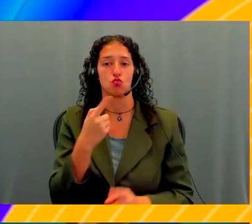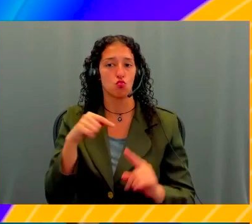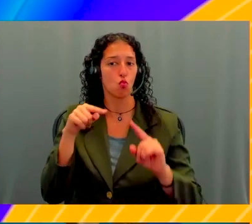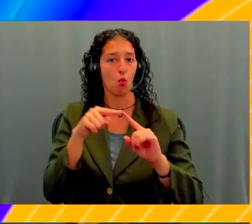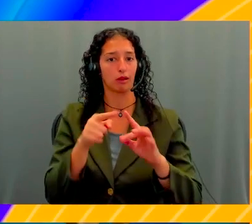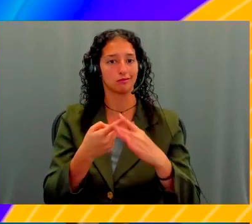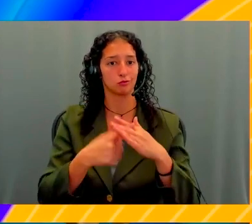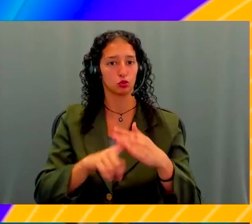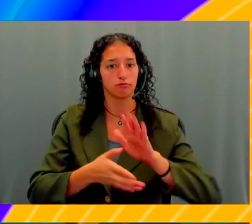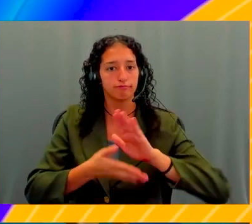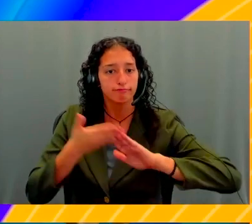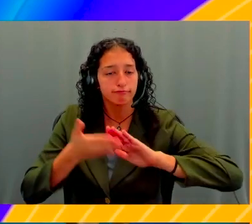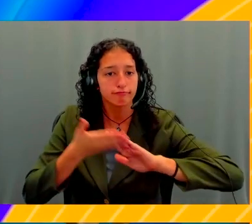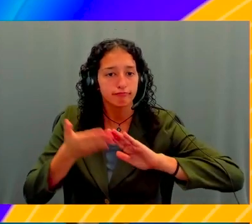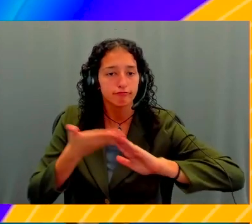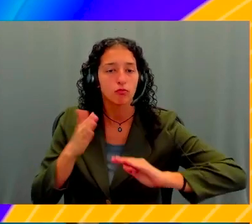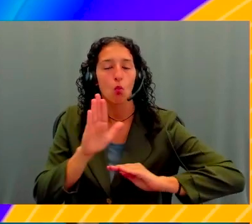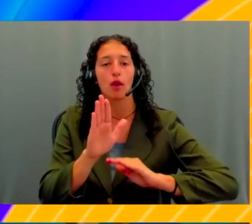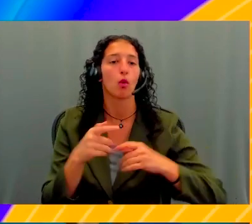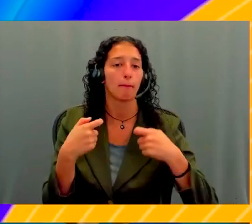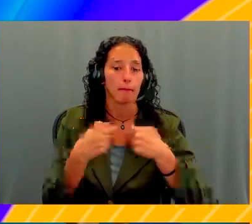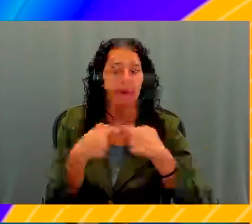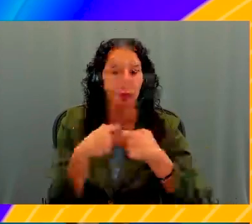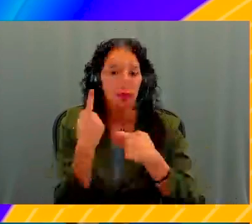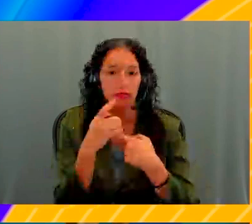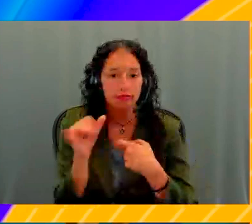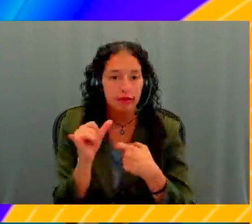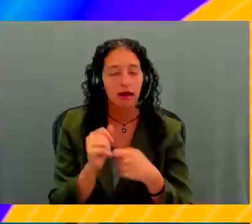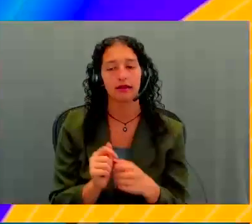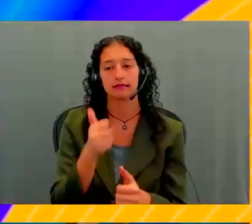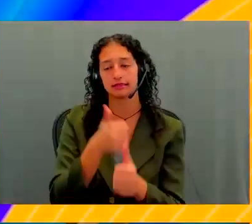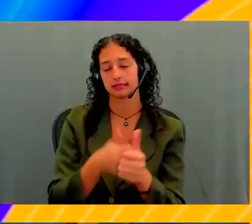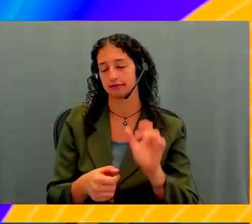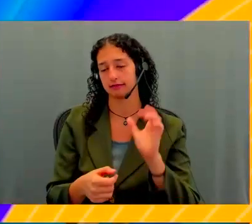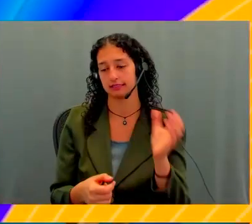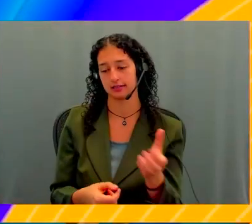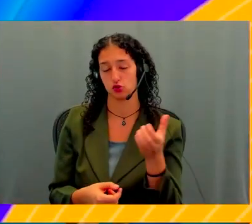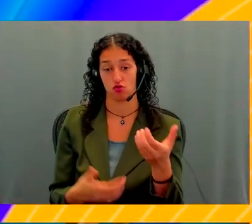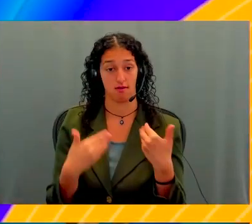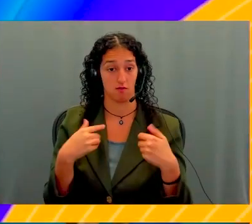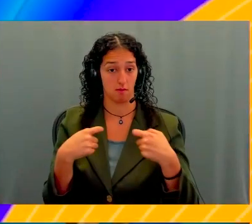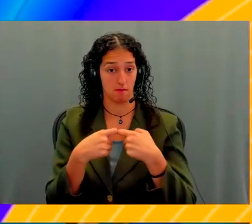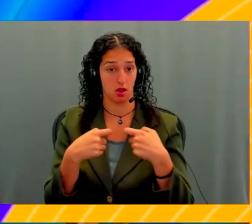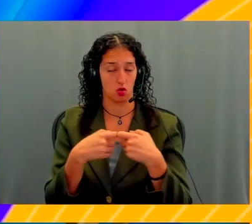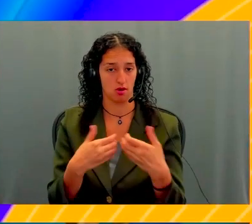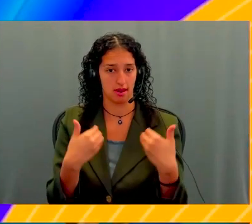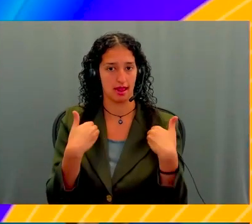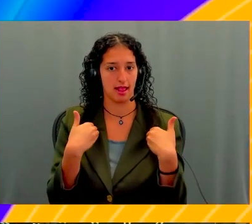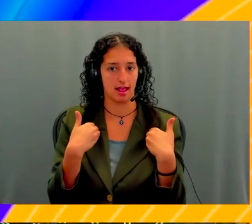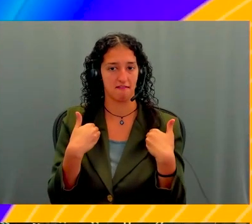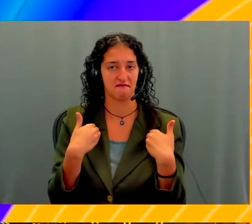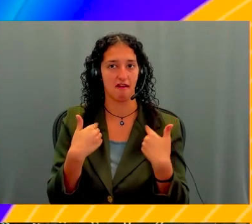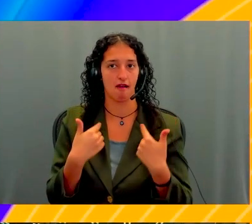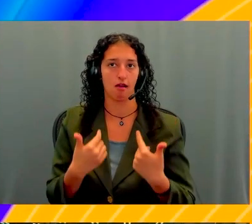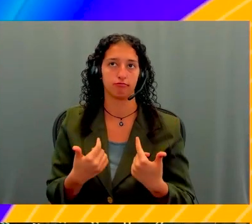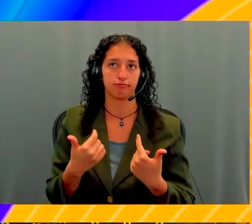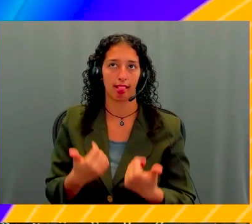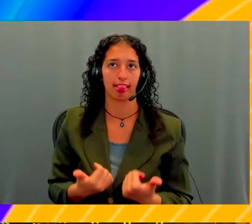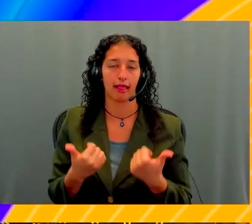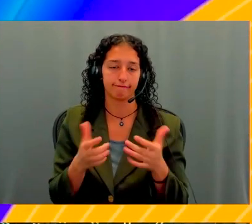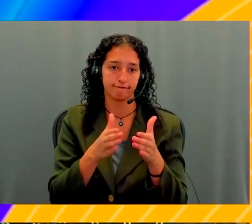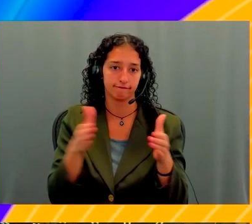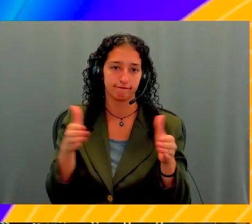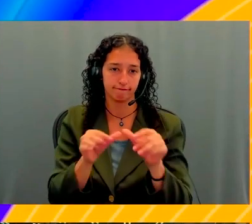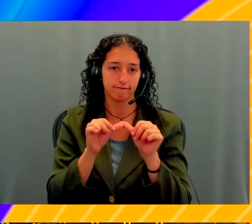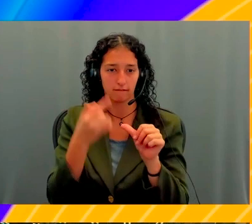production, what your battery status looks like. Wow. Each of these sensors are battery operated. They have a lifespan of about 5 years. Wow. So you can easily